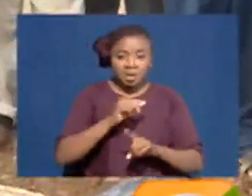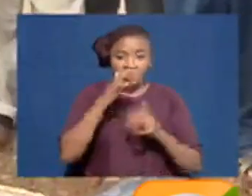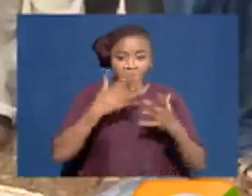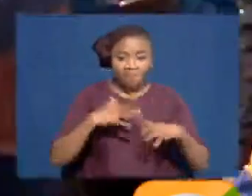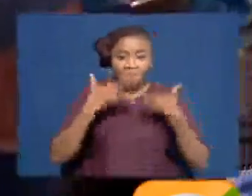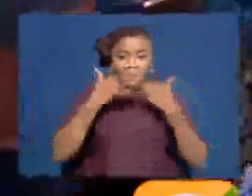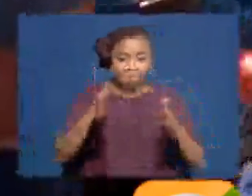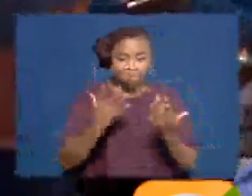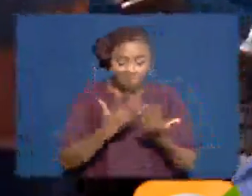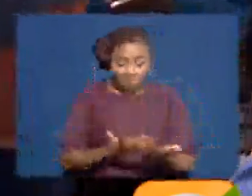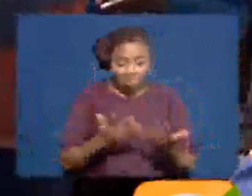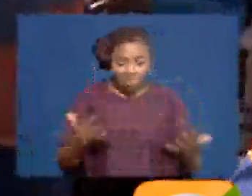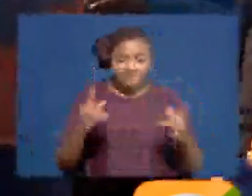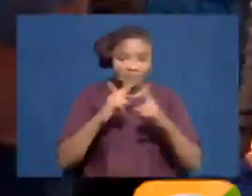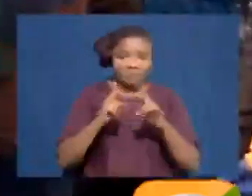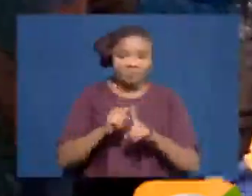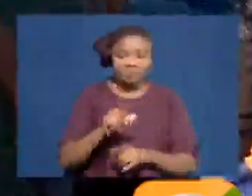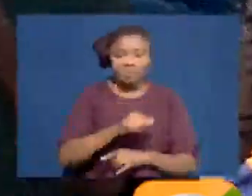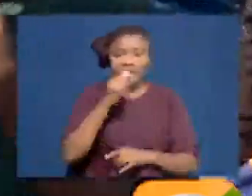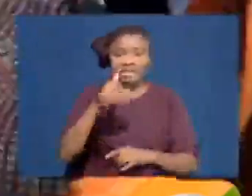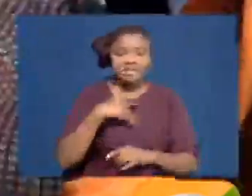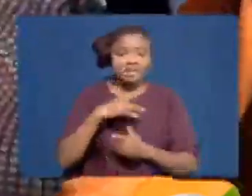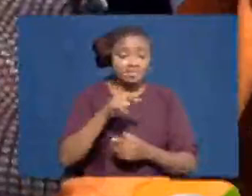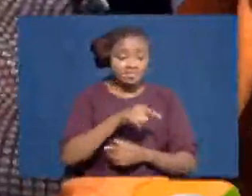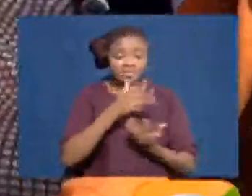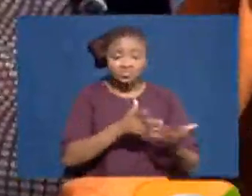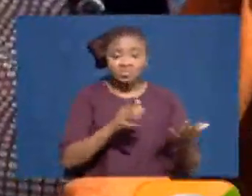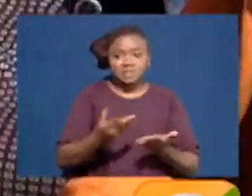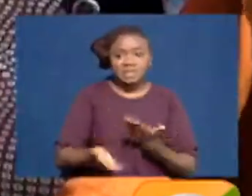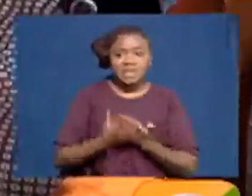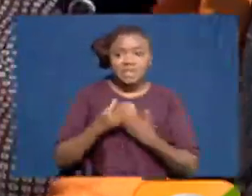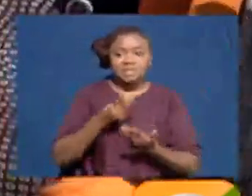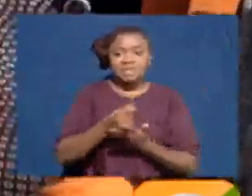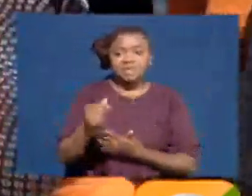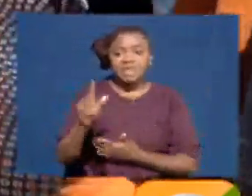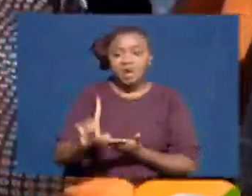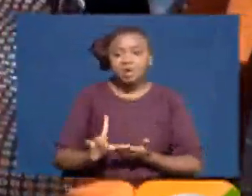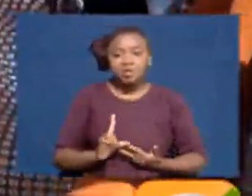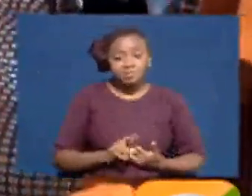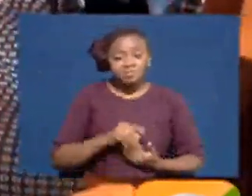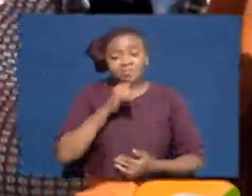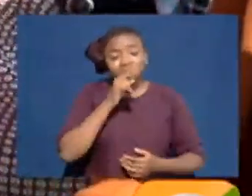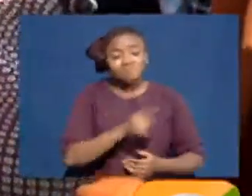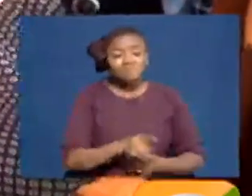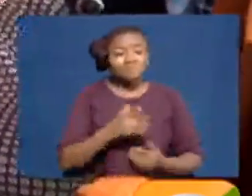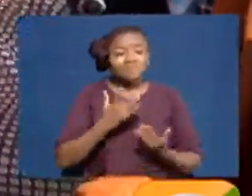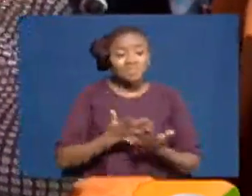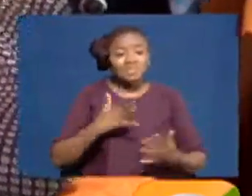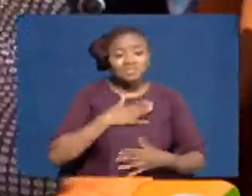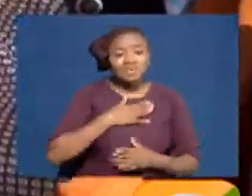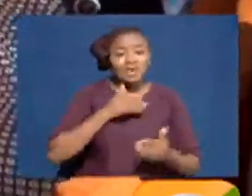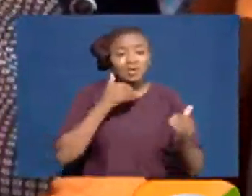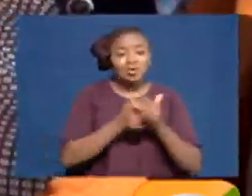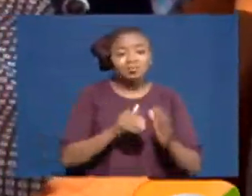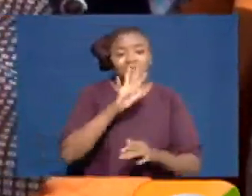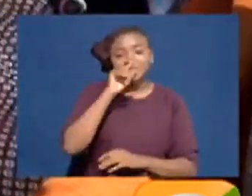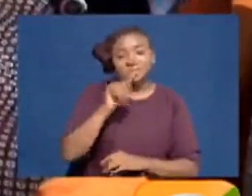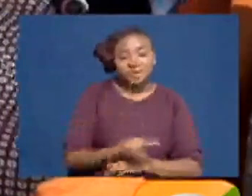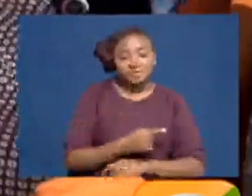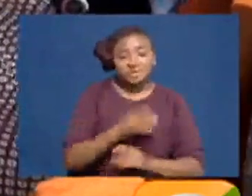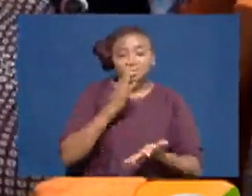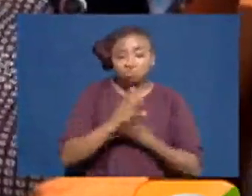lost property but were also servicing loans. Vitu mingi karibu 1500 hata ingawaje inaonekana